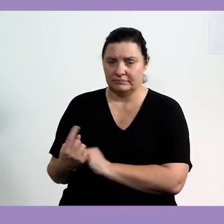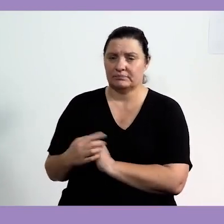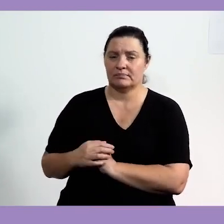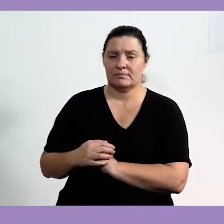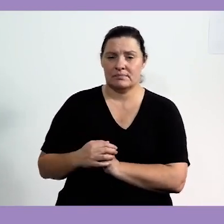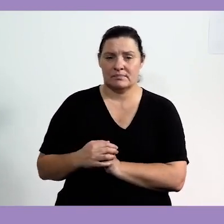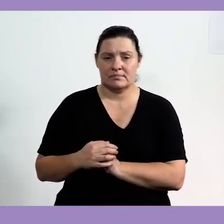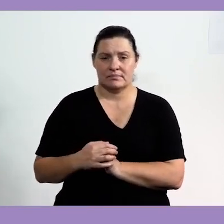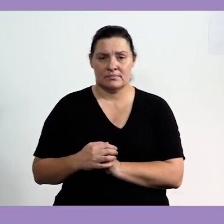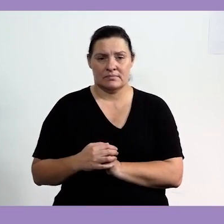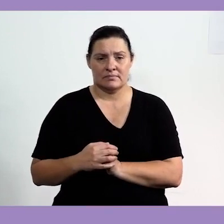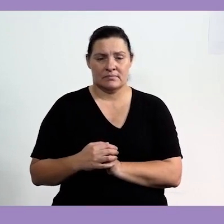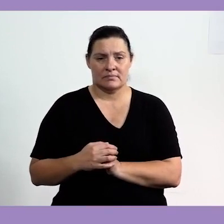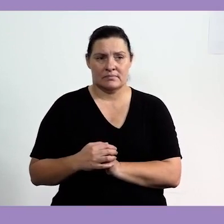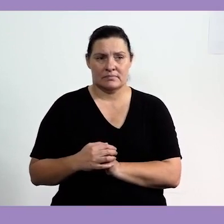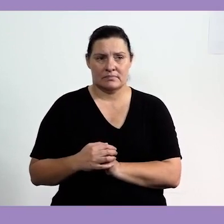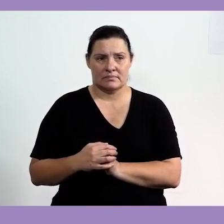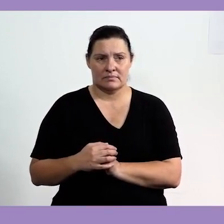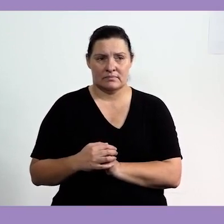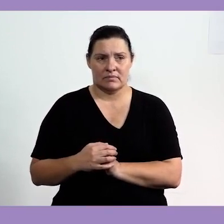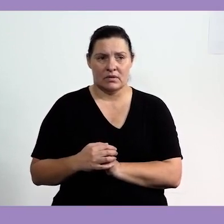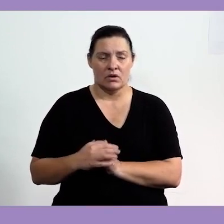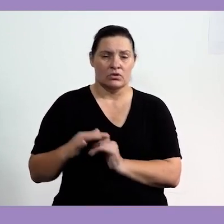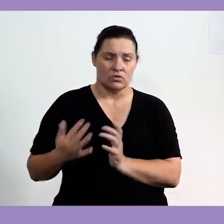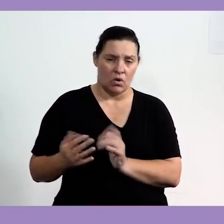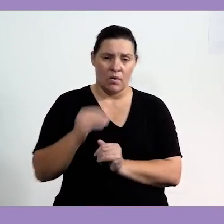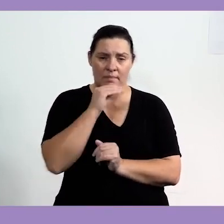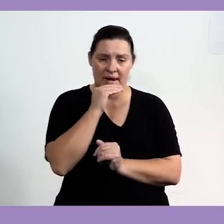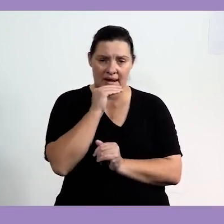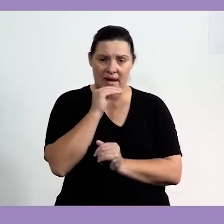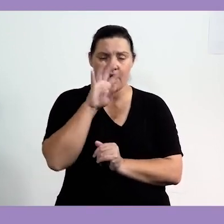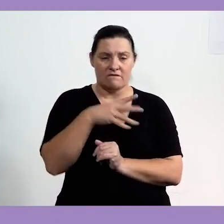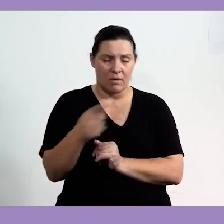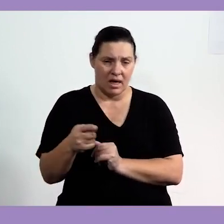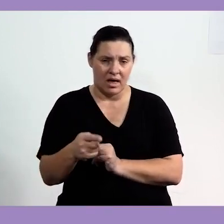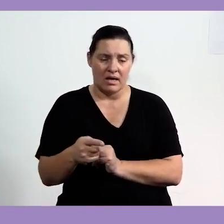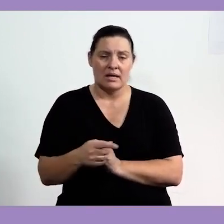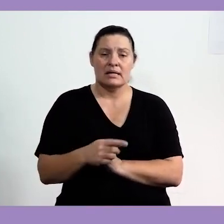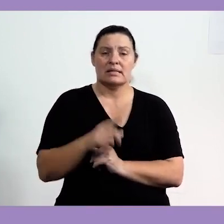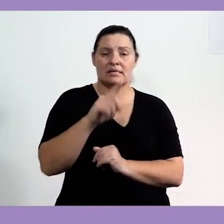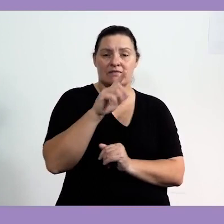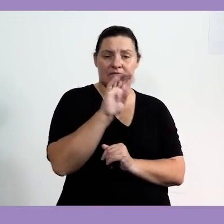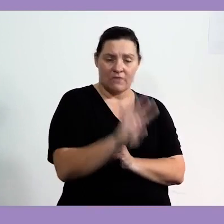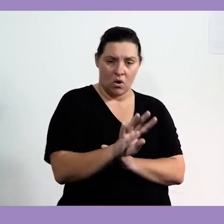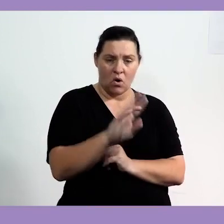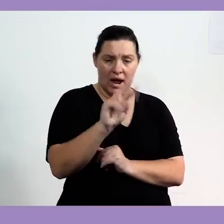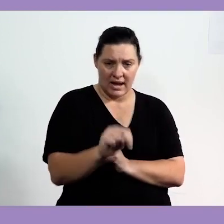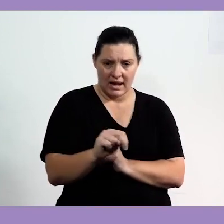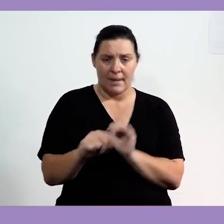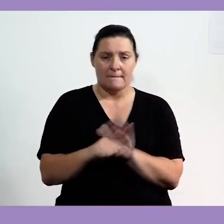4, how do I get to 3? I am just going to subtract 1. So it means that our formula is going to